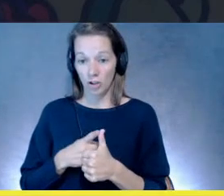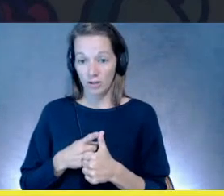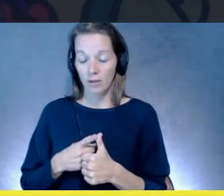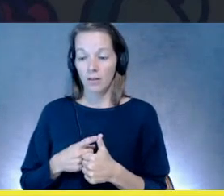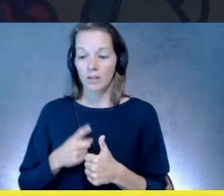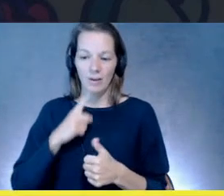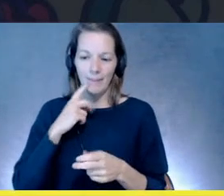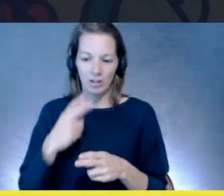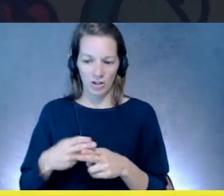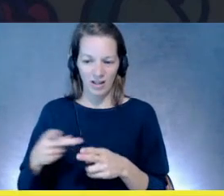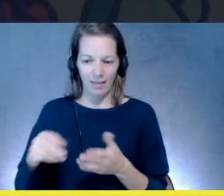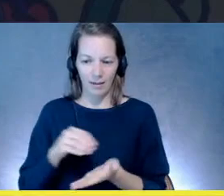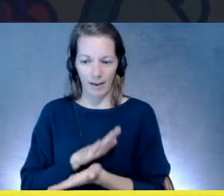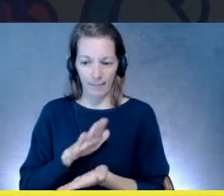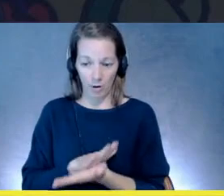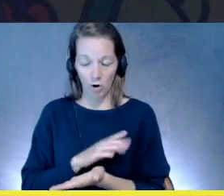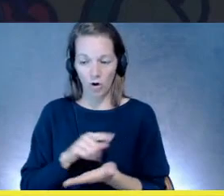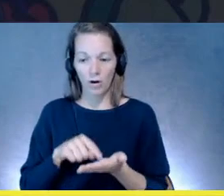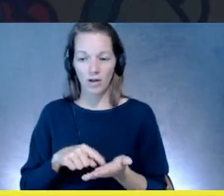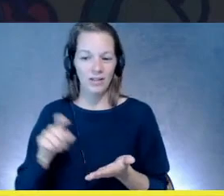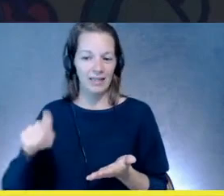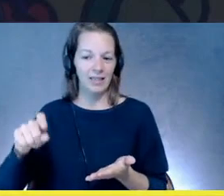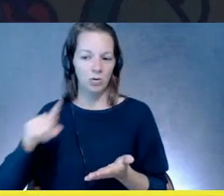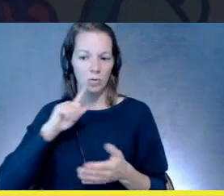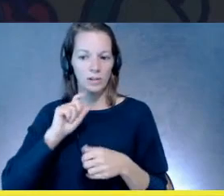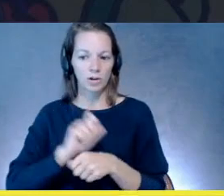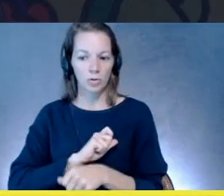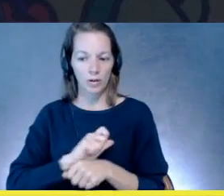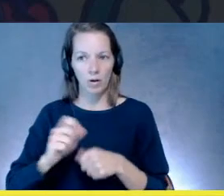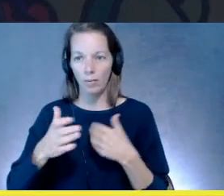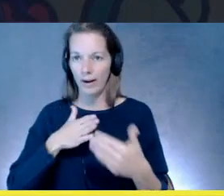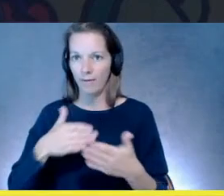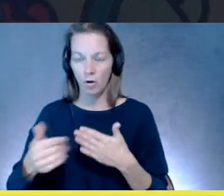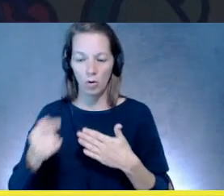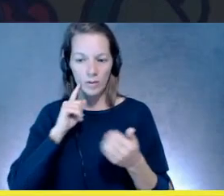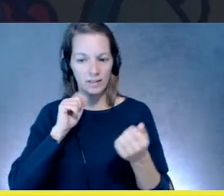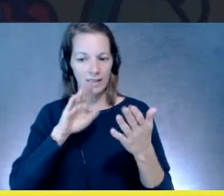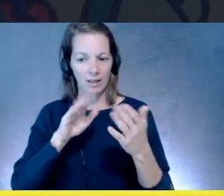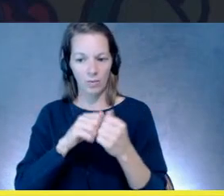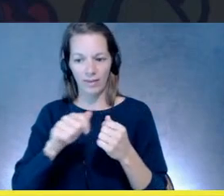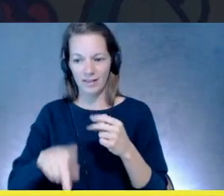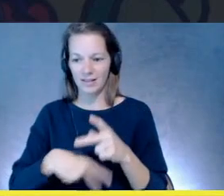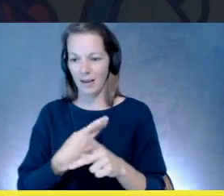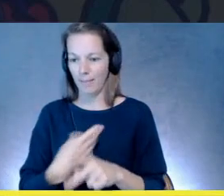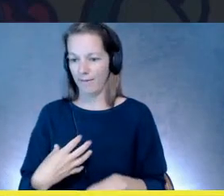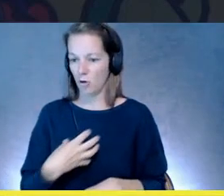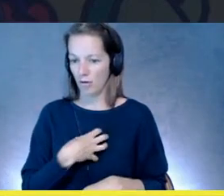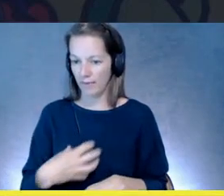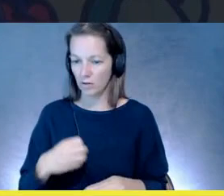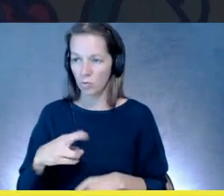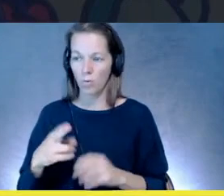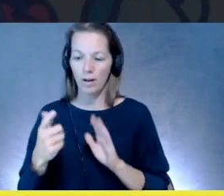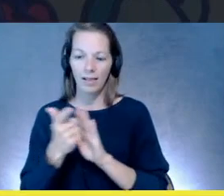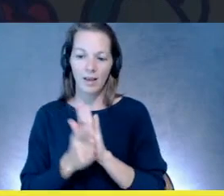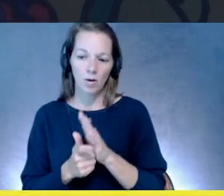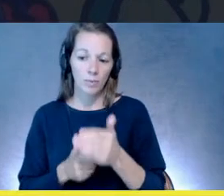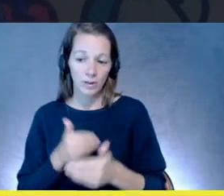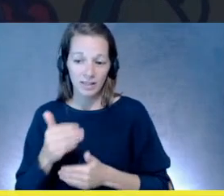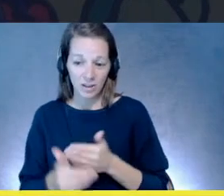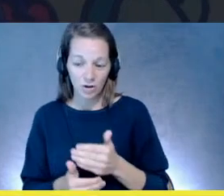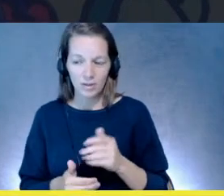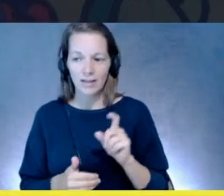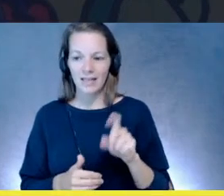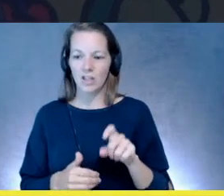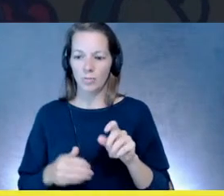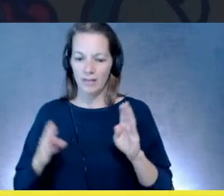this in the paper, there is a need to ensure that whenever we're dealing with these types of grievance and legal procedures, they need to be centered